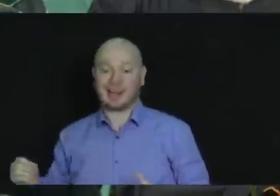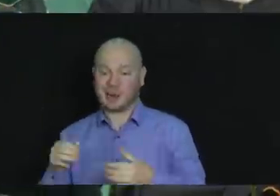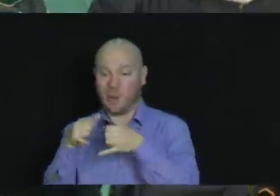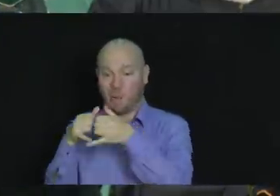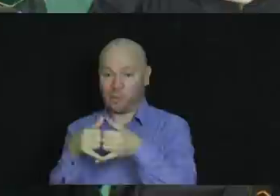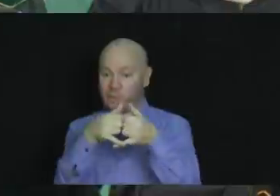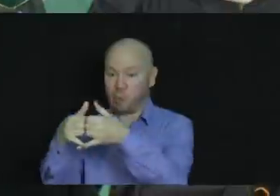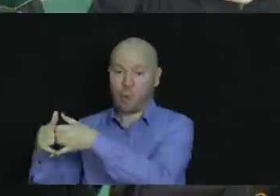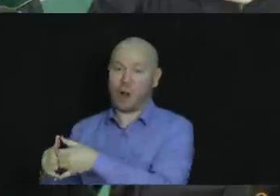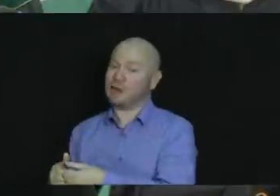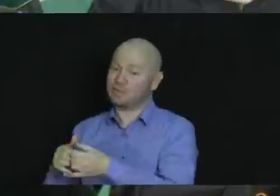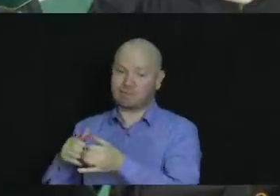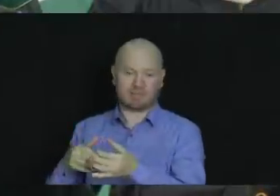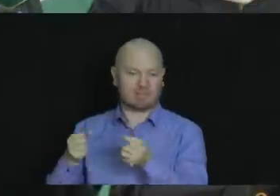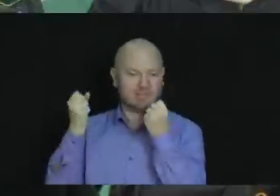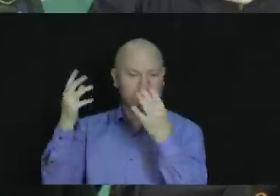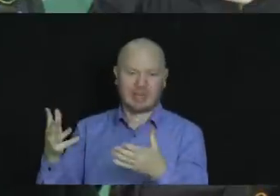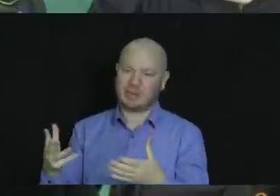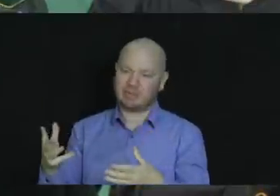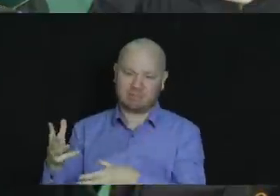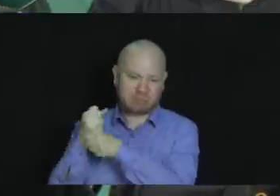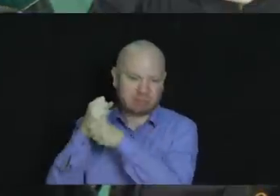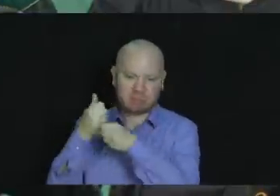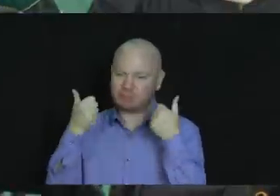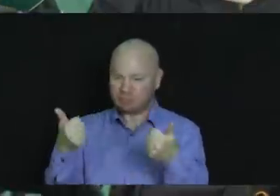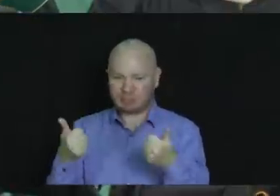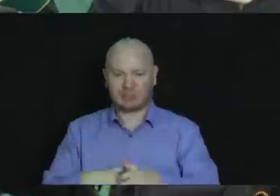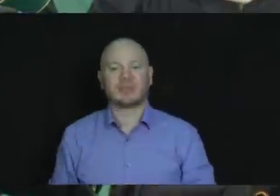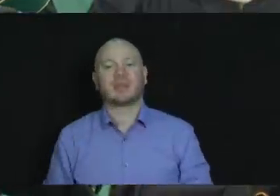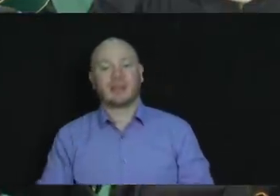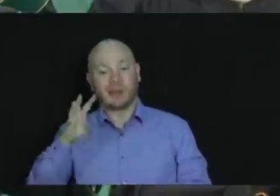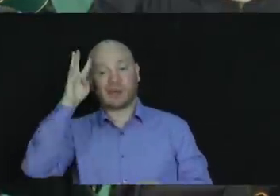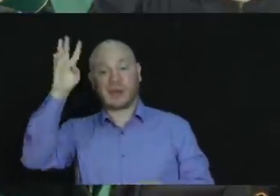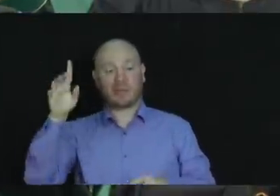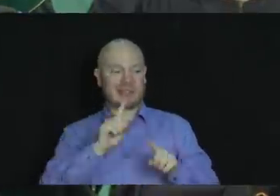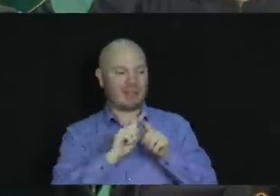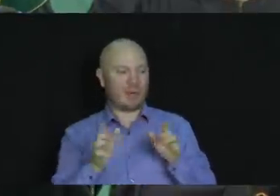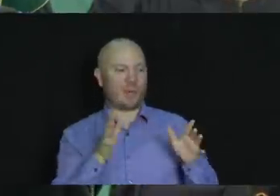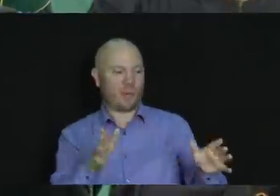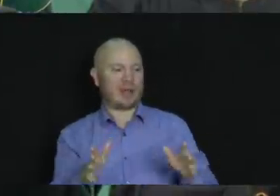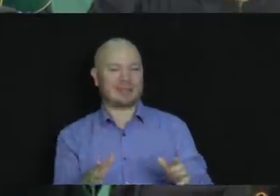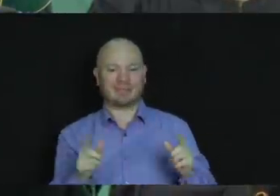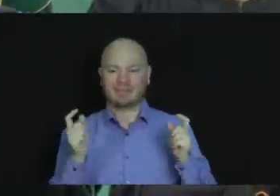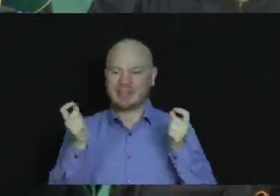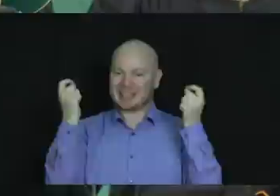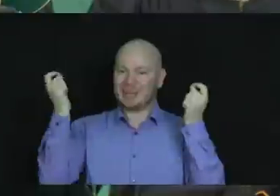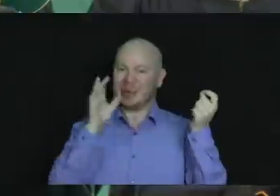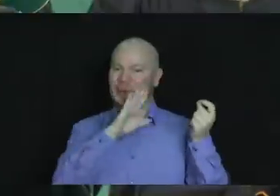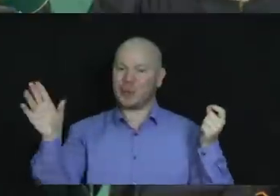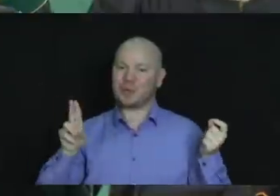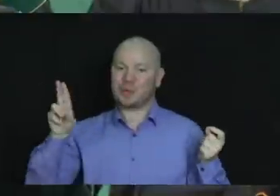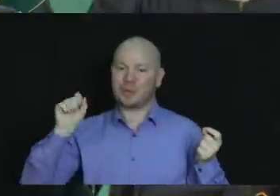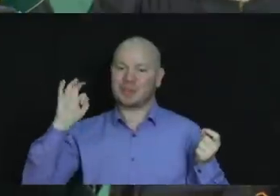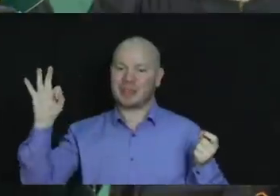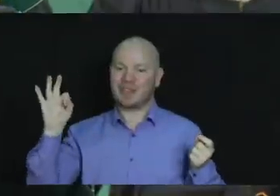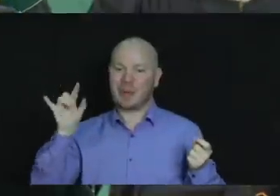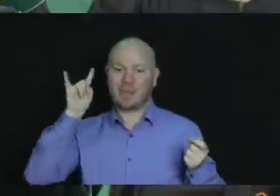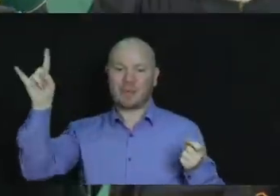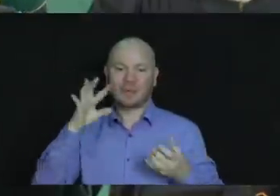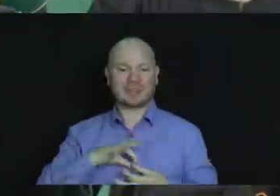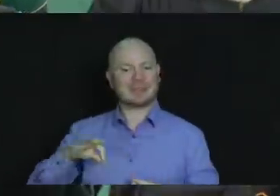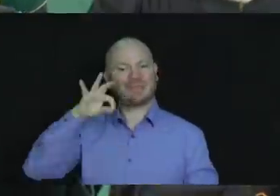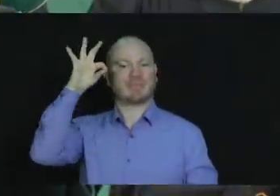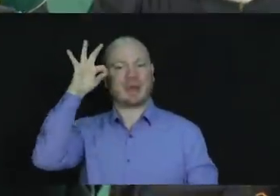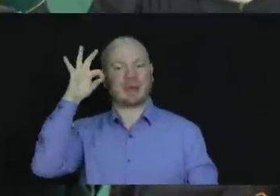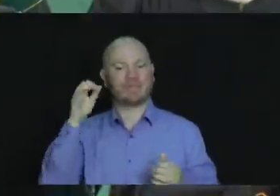to celebrate USF traditions and express your strong community spirit as USF Bulls. You helped